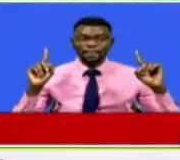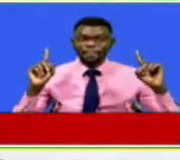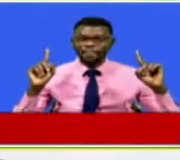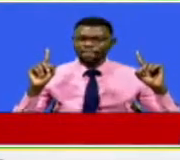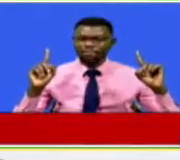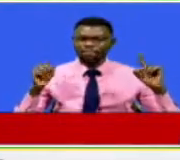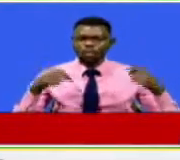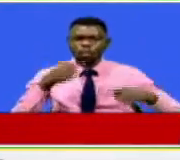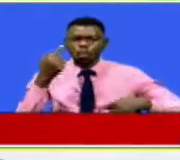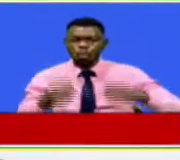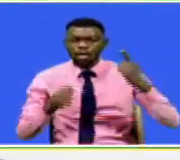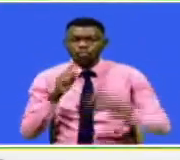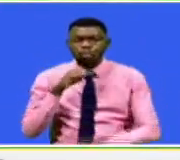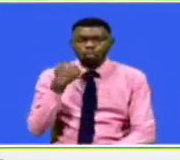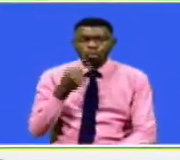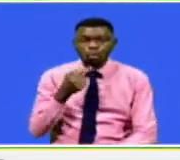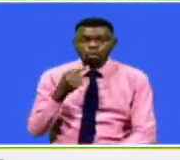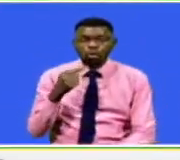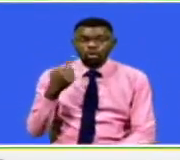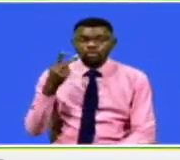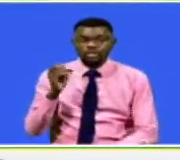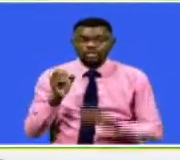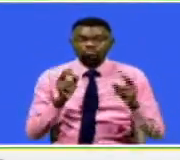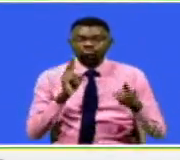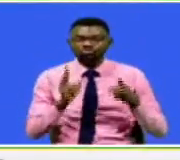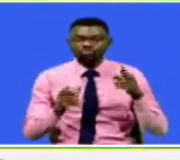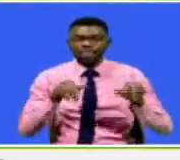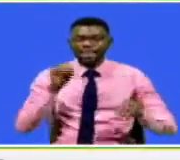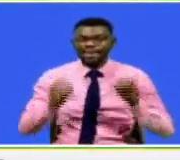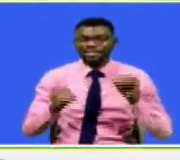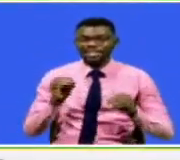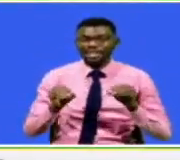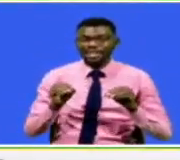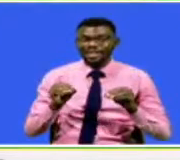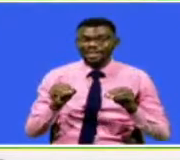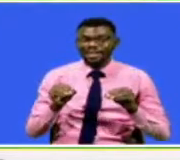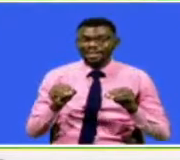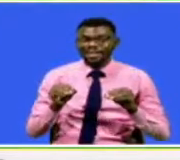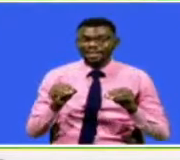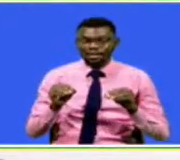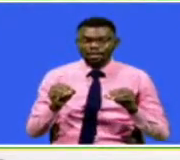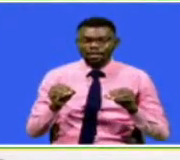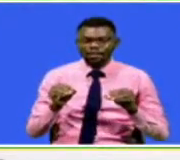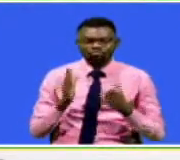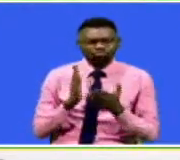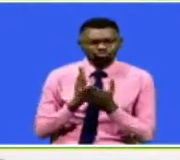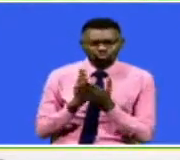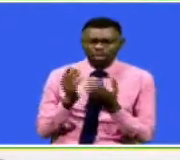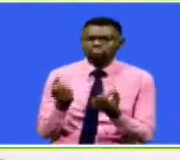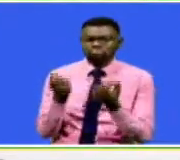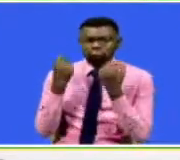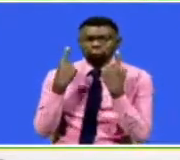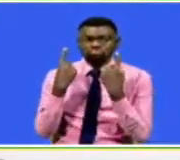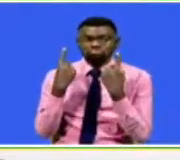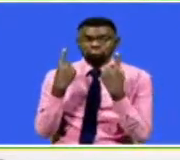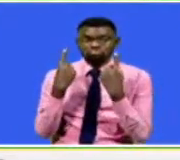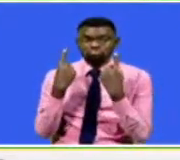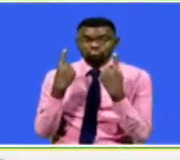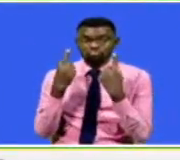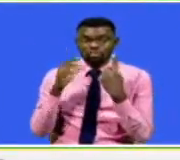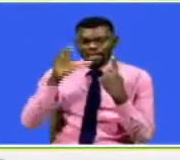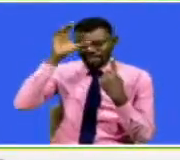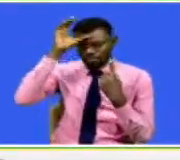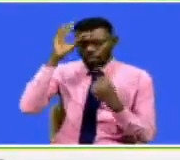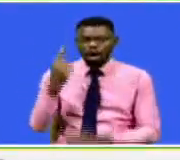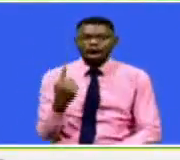on the supposed winner of the 2022 presidential elections. We understand that only Mr. Chebukati